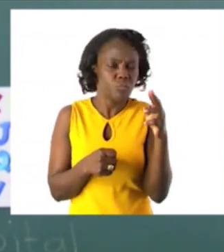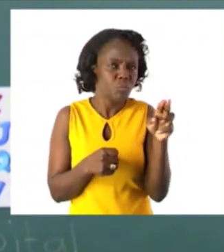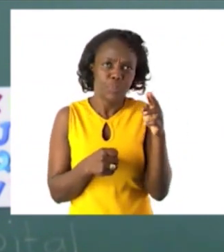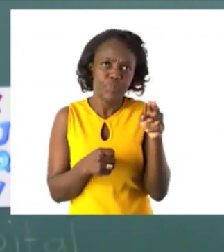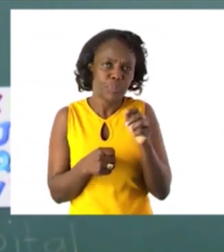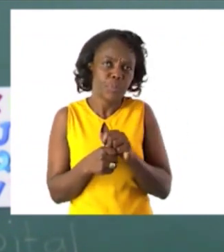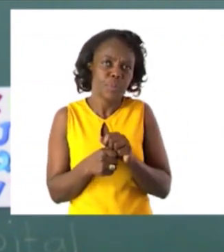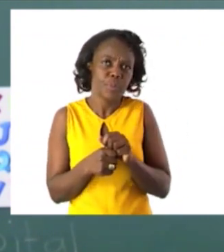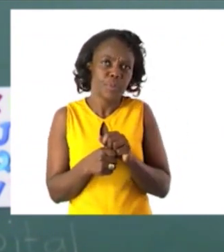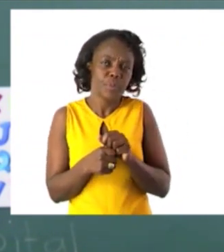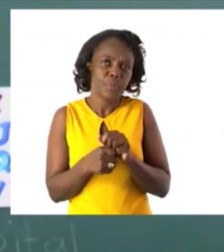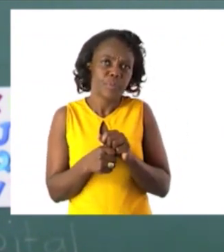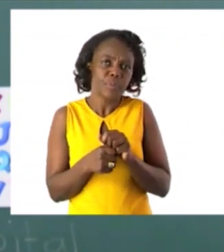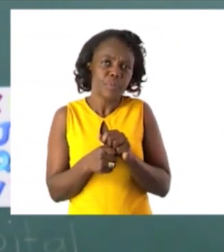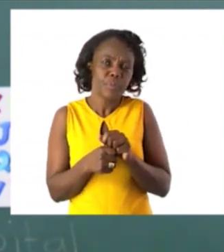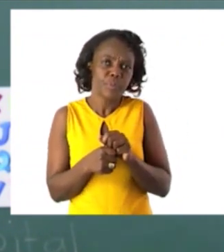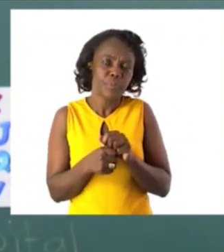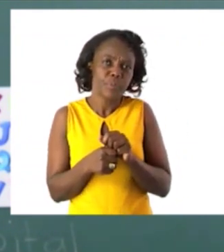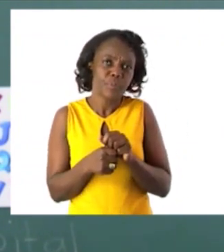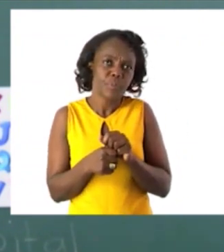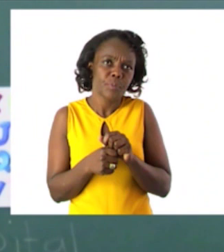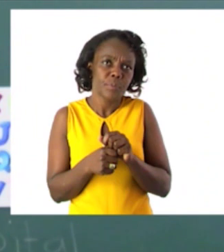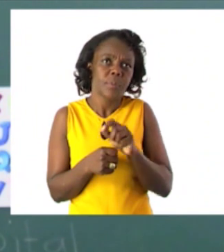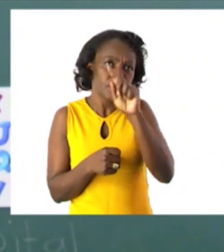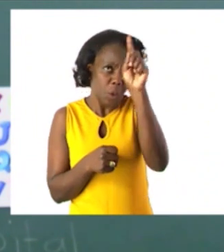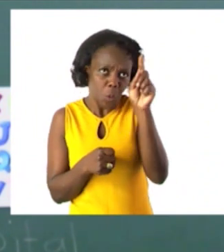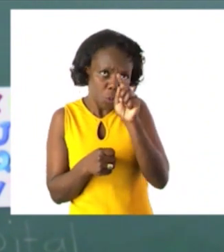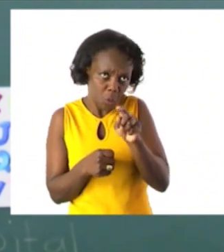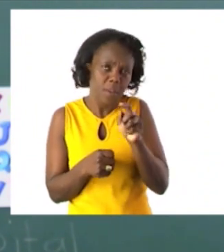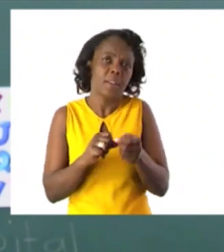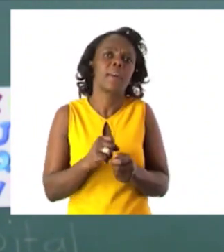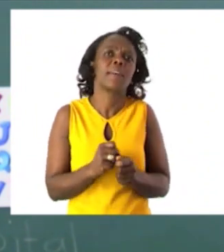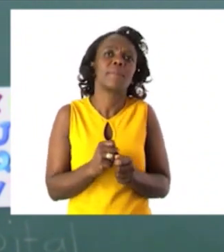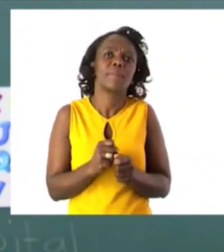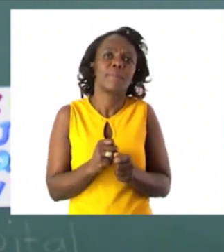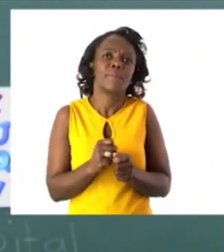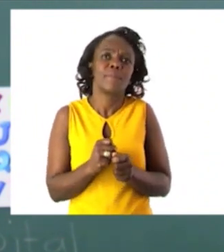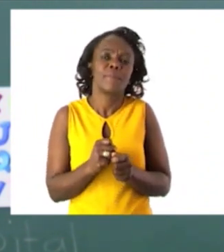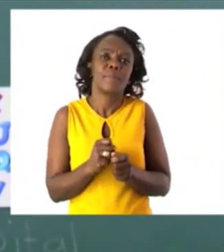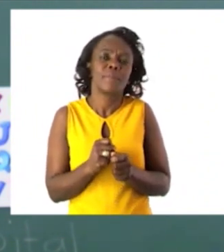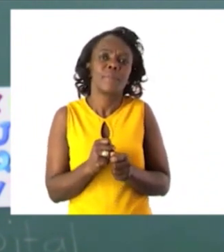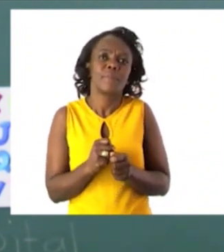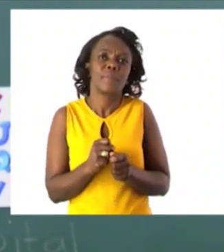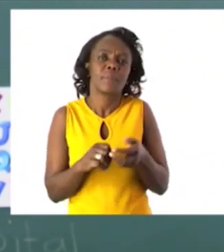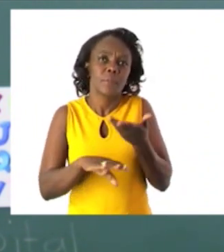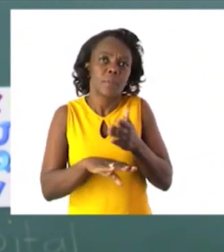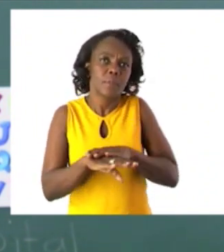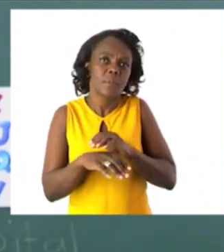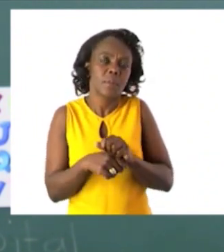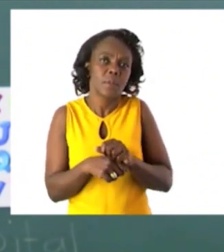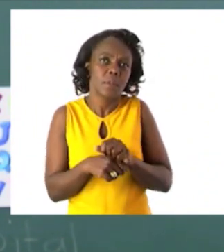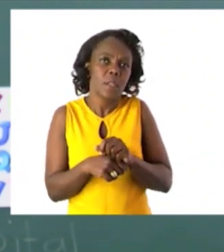there because a full stop is not a question. But this one is a question mark. Put it there. For example, what